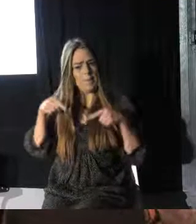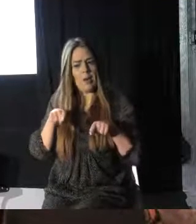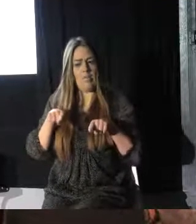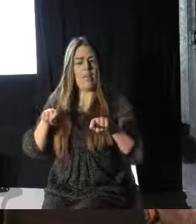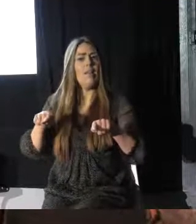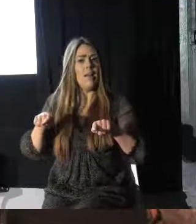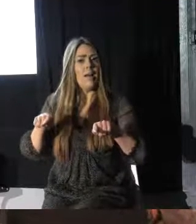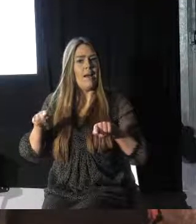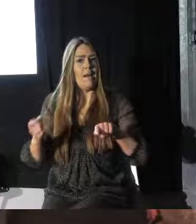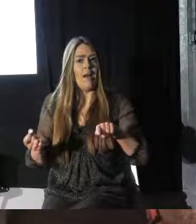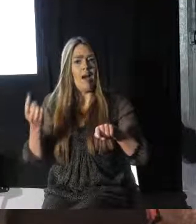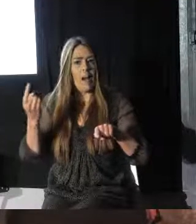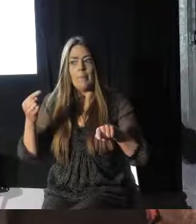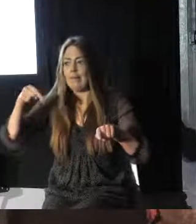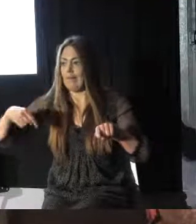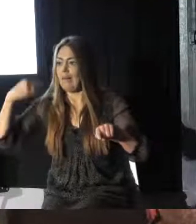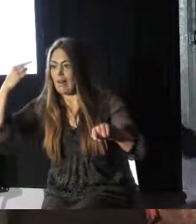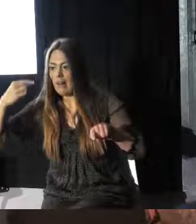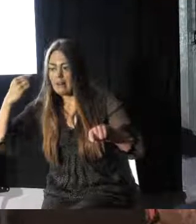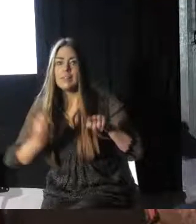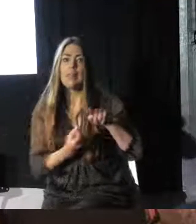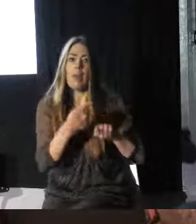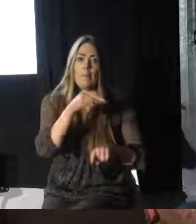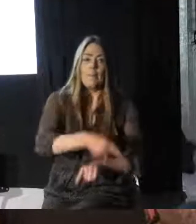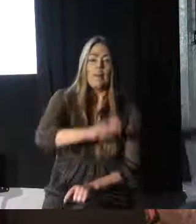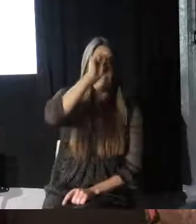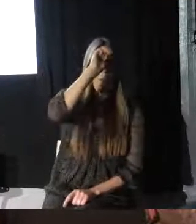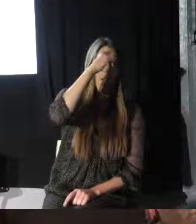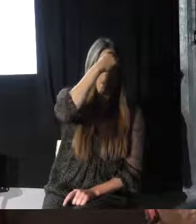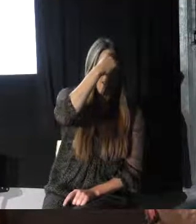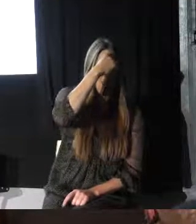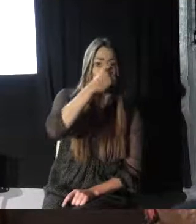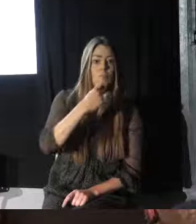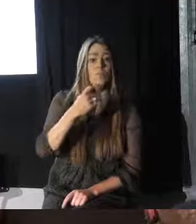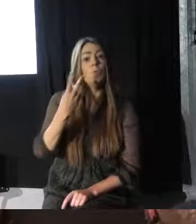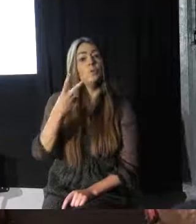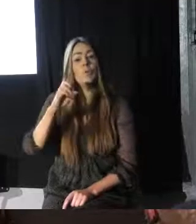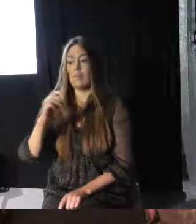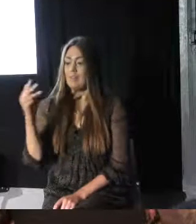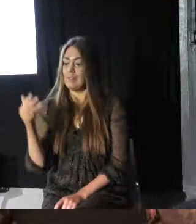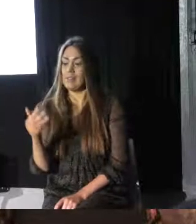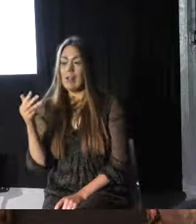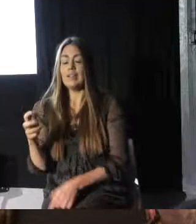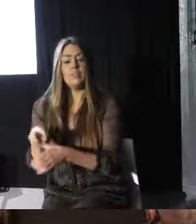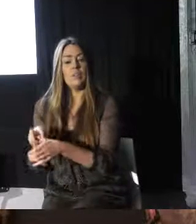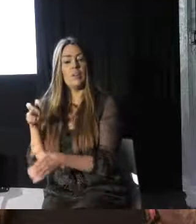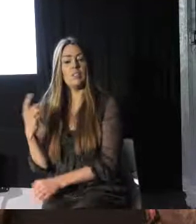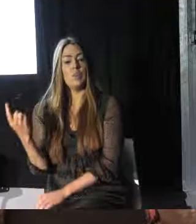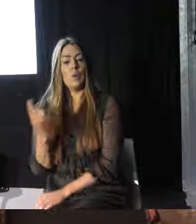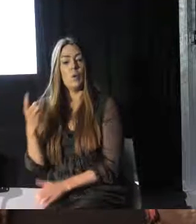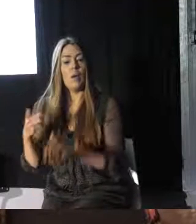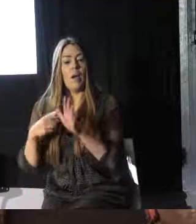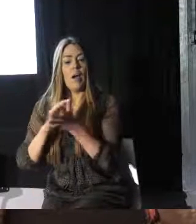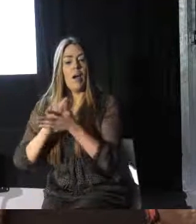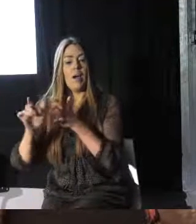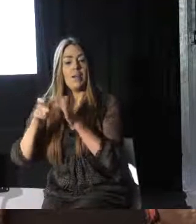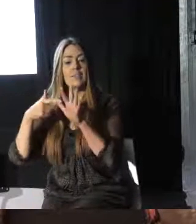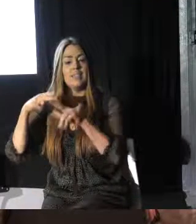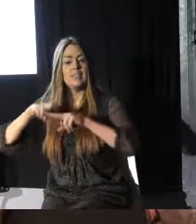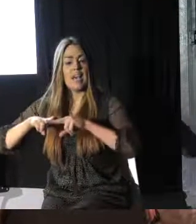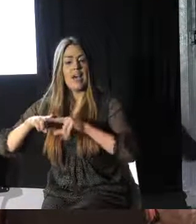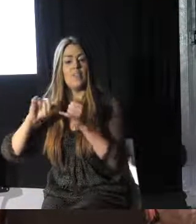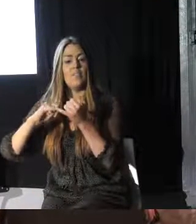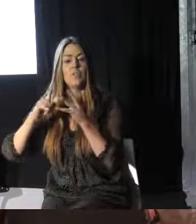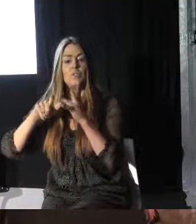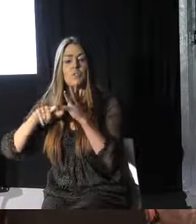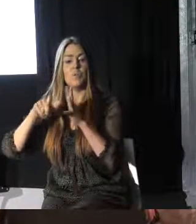we're seeing happening between London and Berlin. In 2019, the resignation of Ardaf Suef